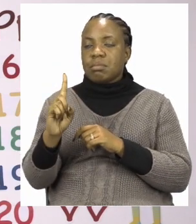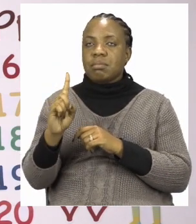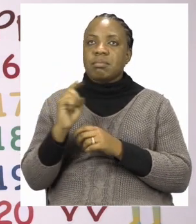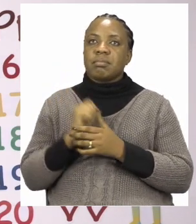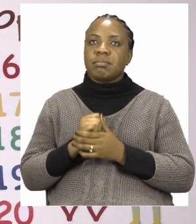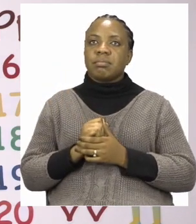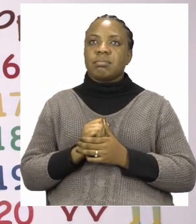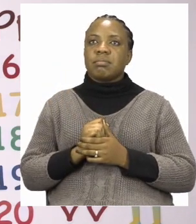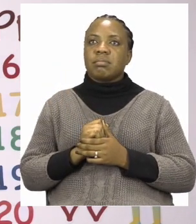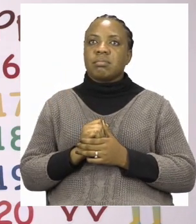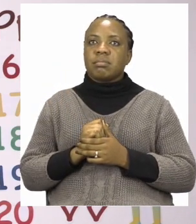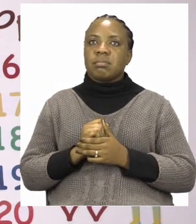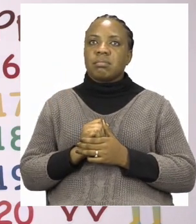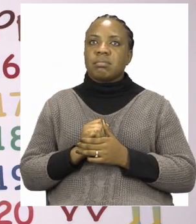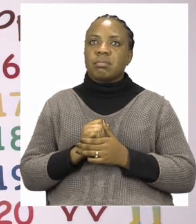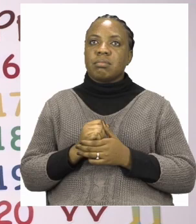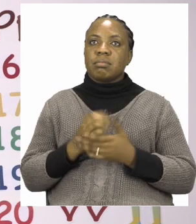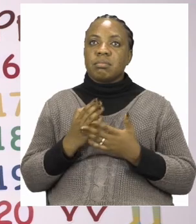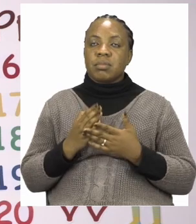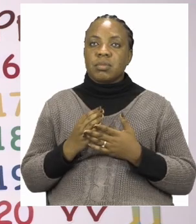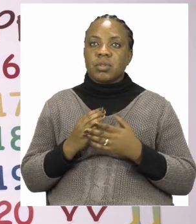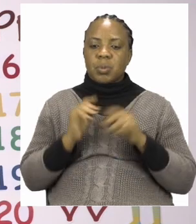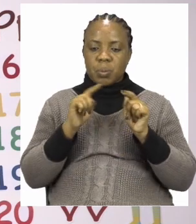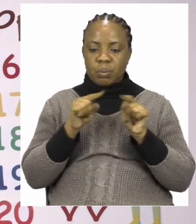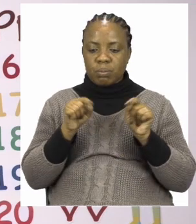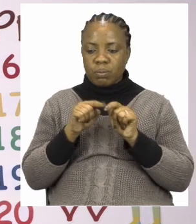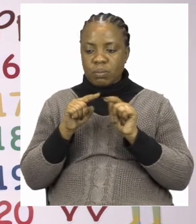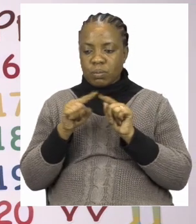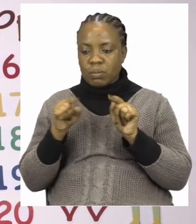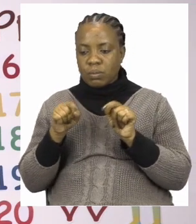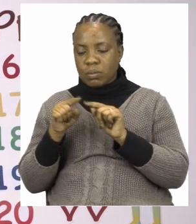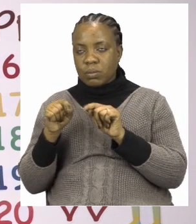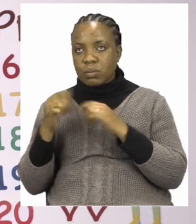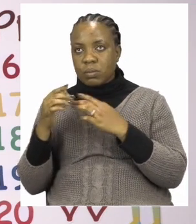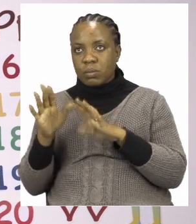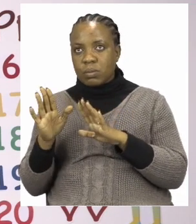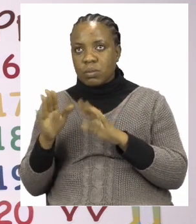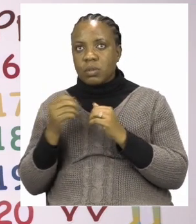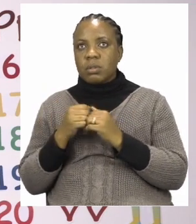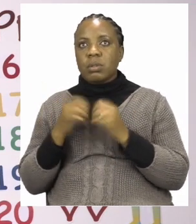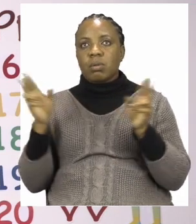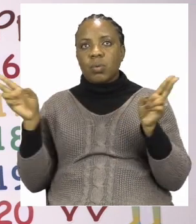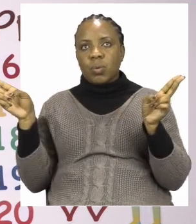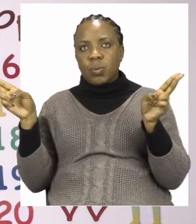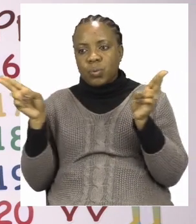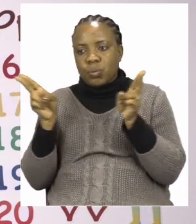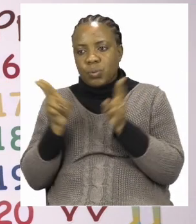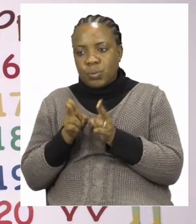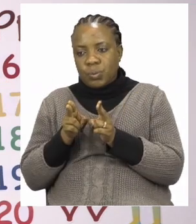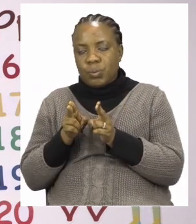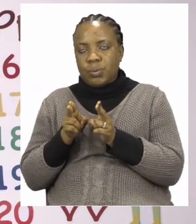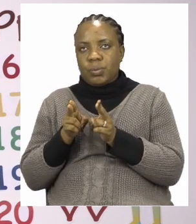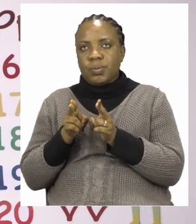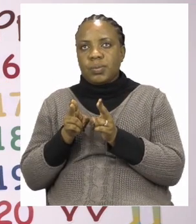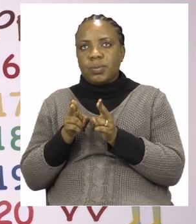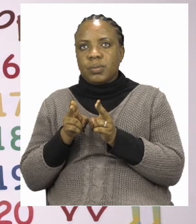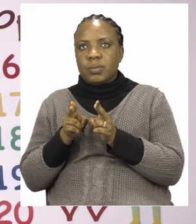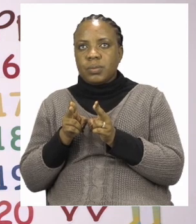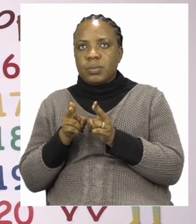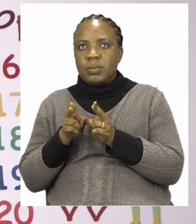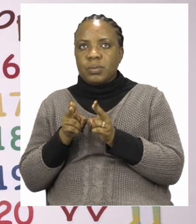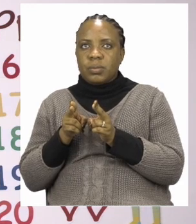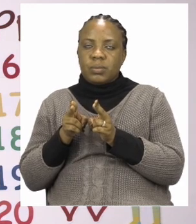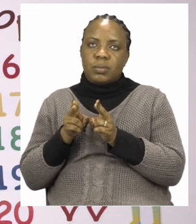So now we have put it in the correct box, and after that we need to shrink it into